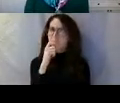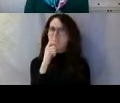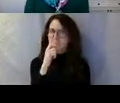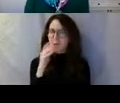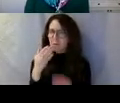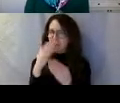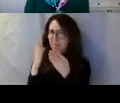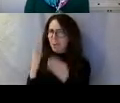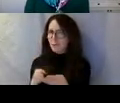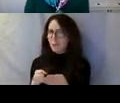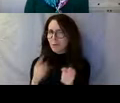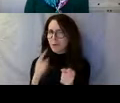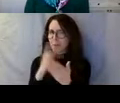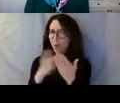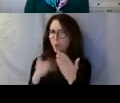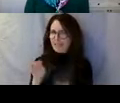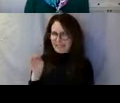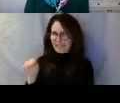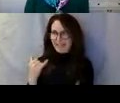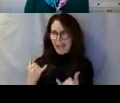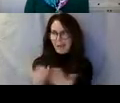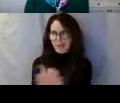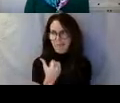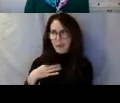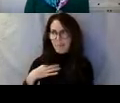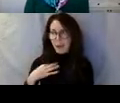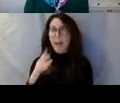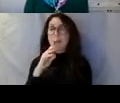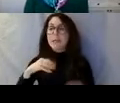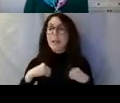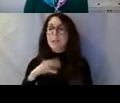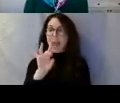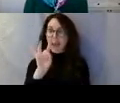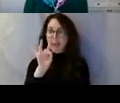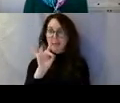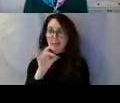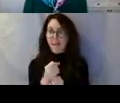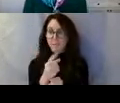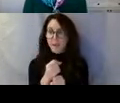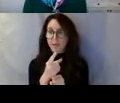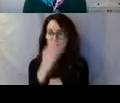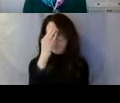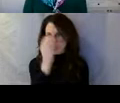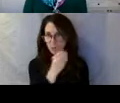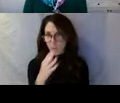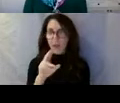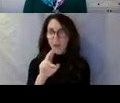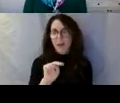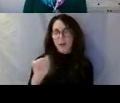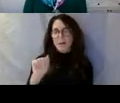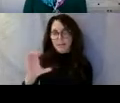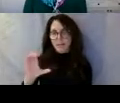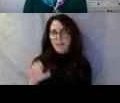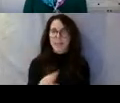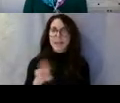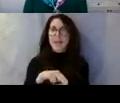time to tell them to apply. And they take 8 each year. I should also footnote that the National Arts Center